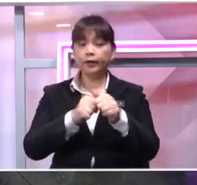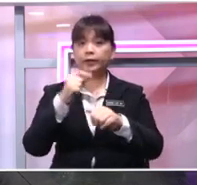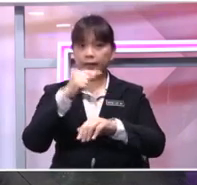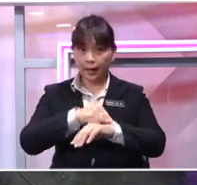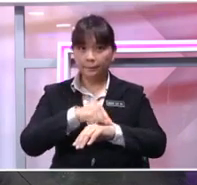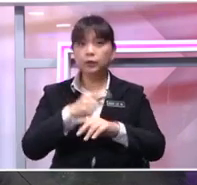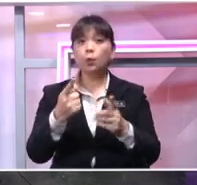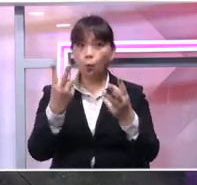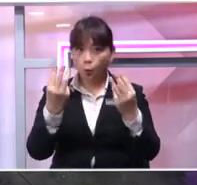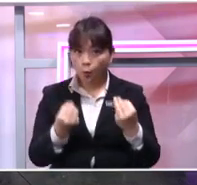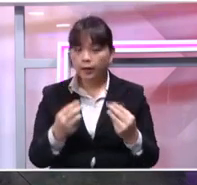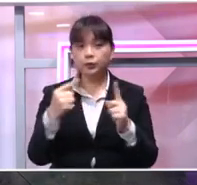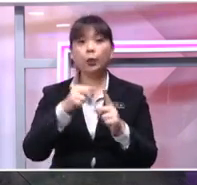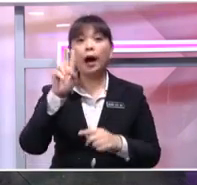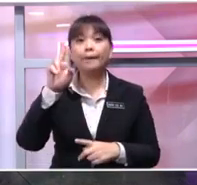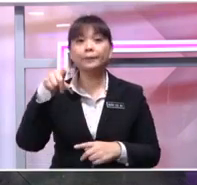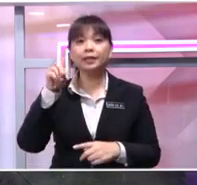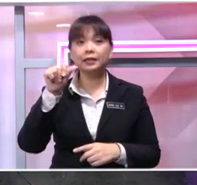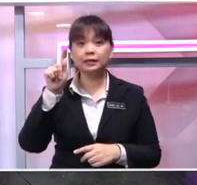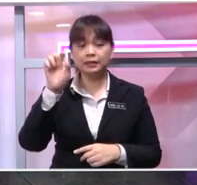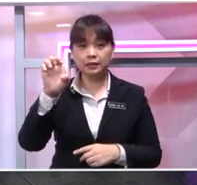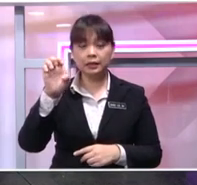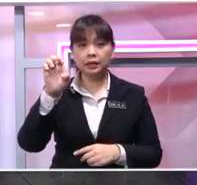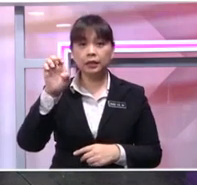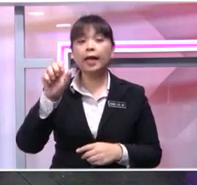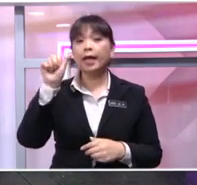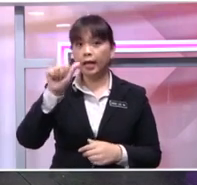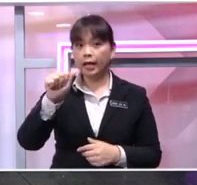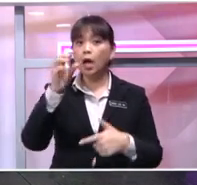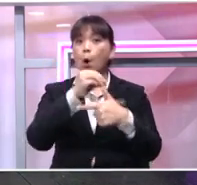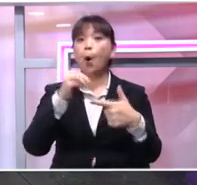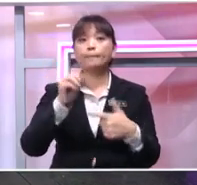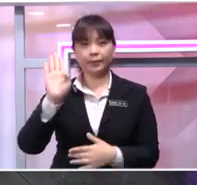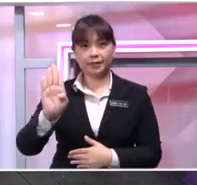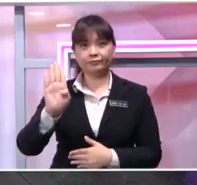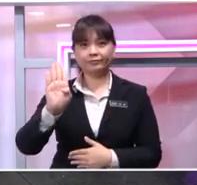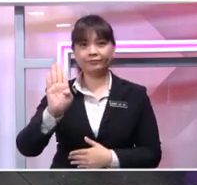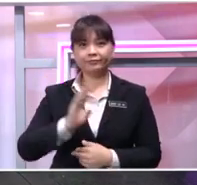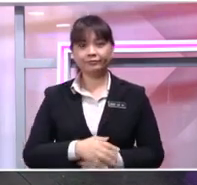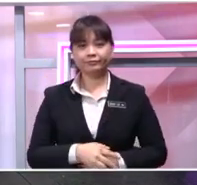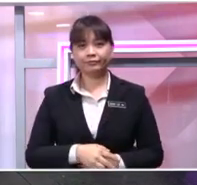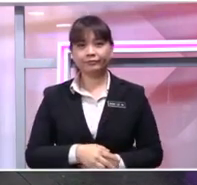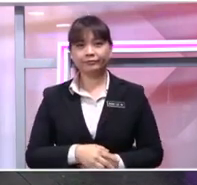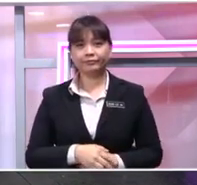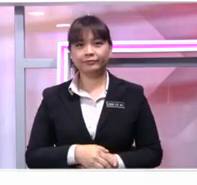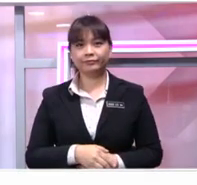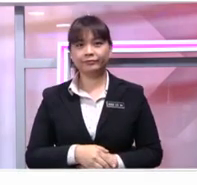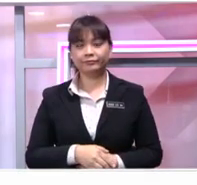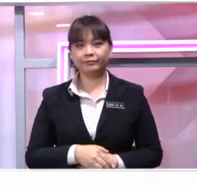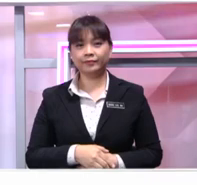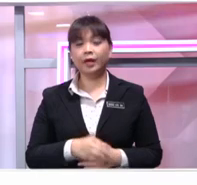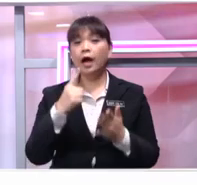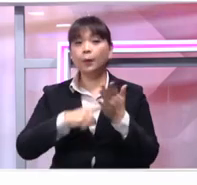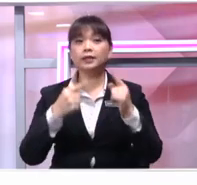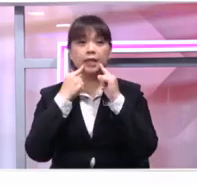something. Yes. Give most recent information or give false information? How about that? What is your